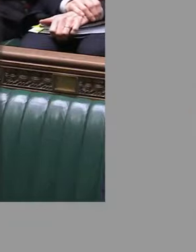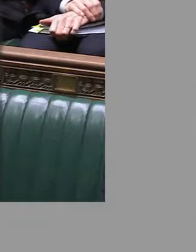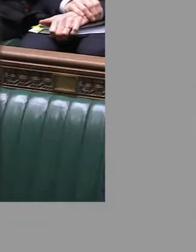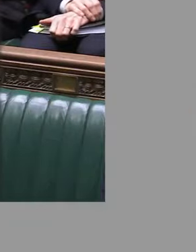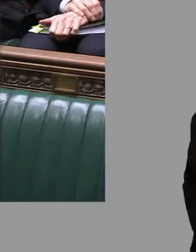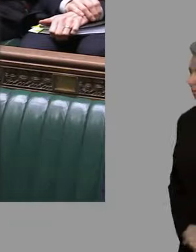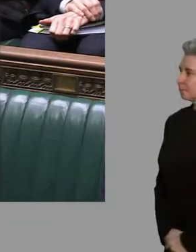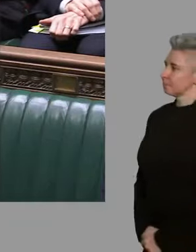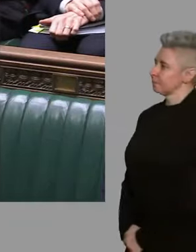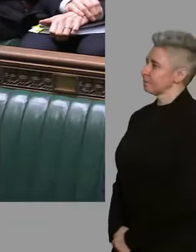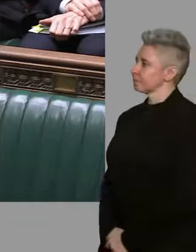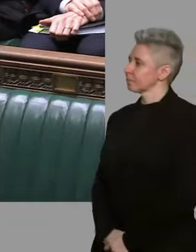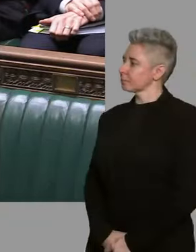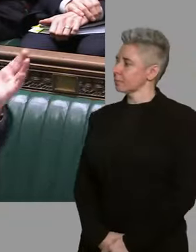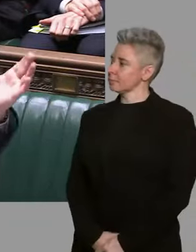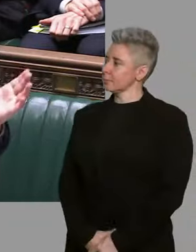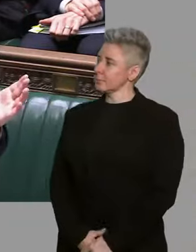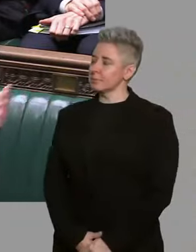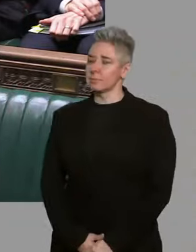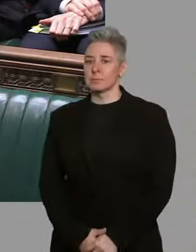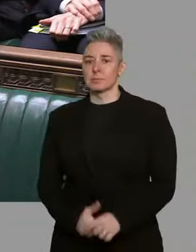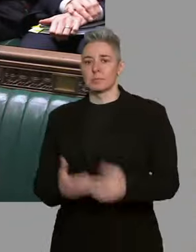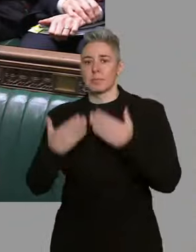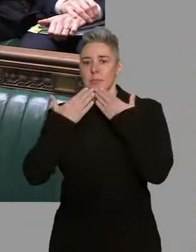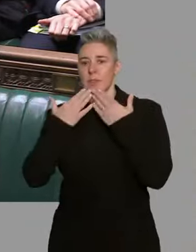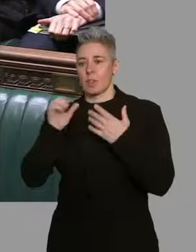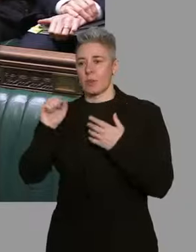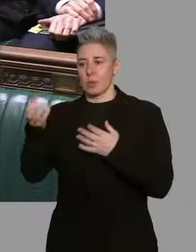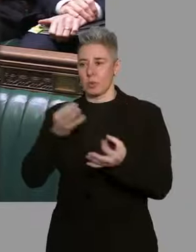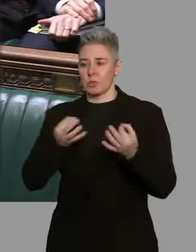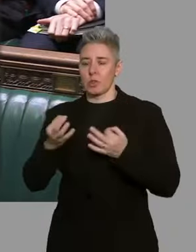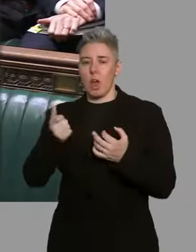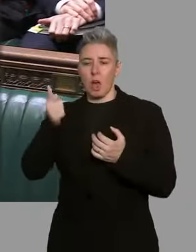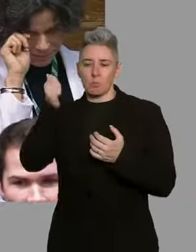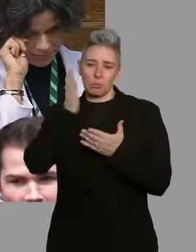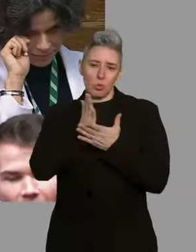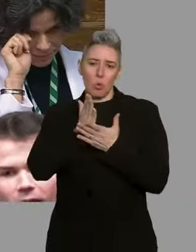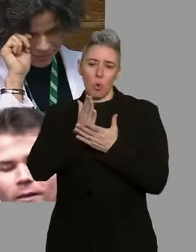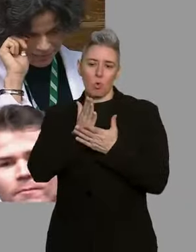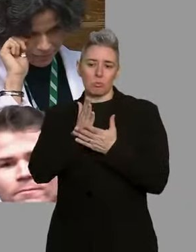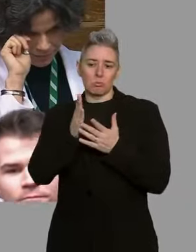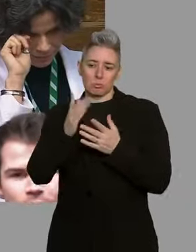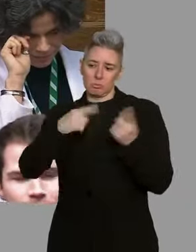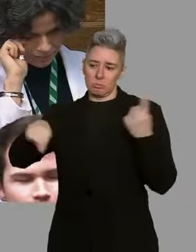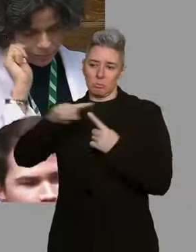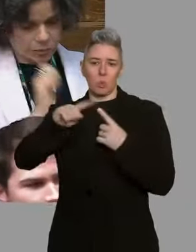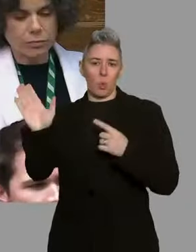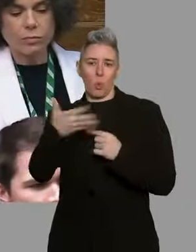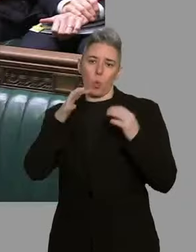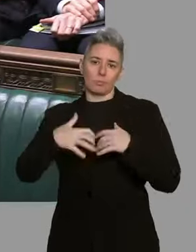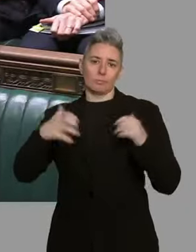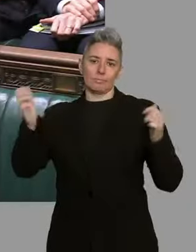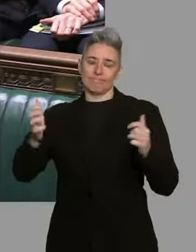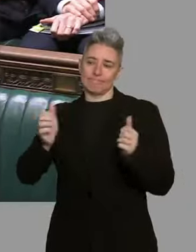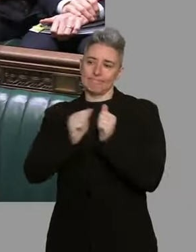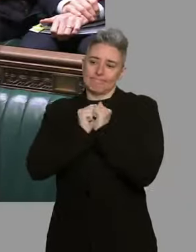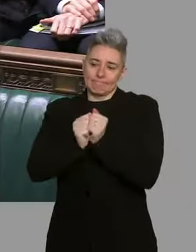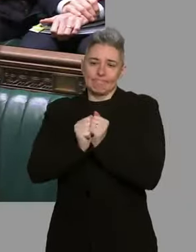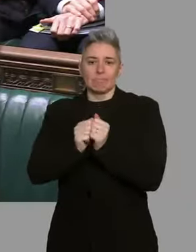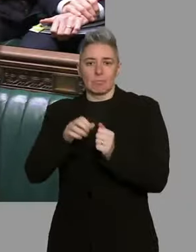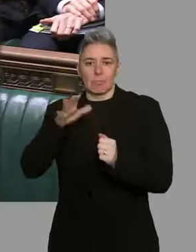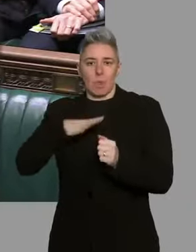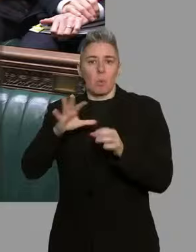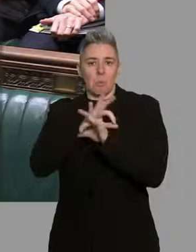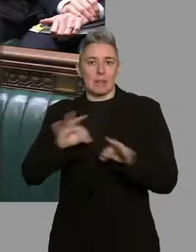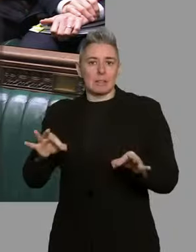values of the Parliamentarians for Peace, which I know she is involved with, and their work to support human rights across